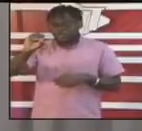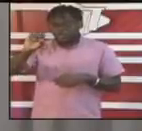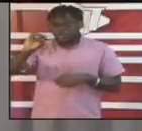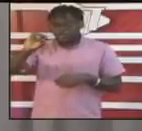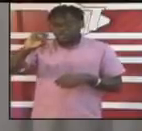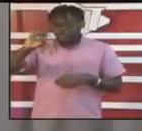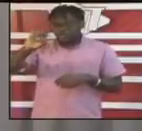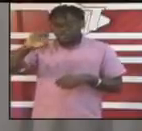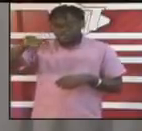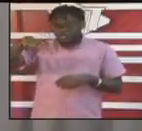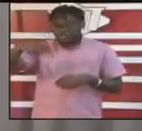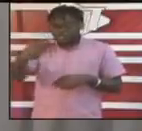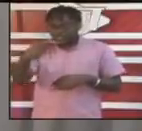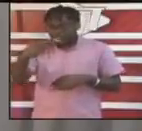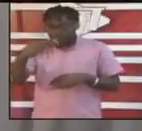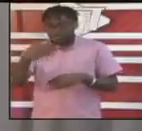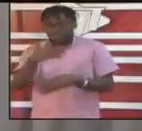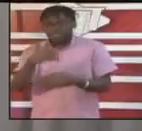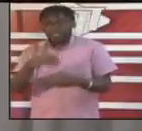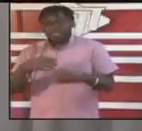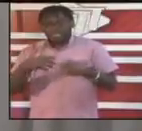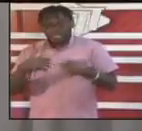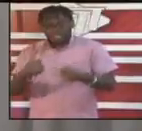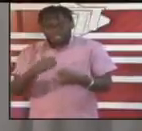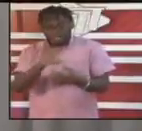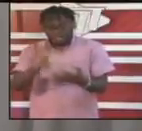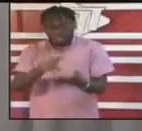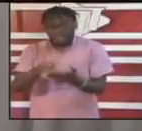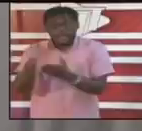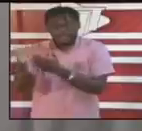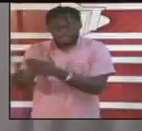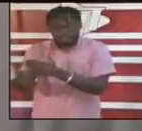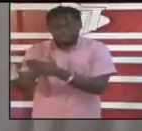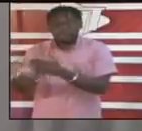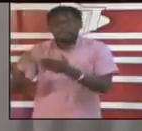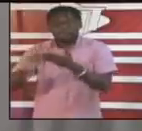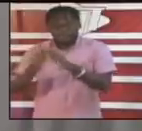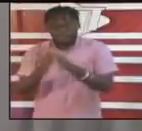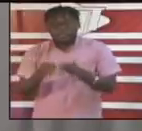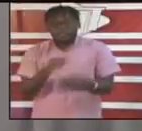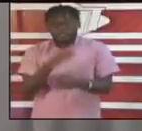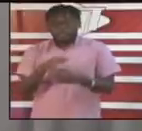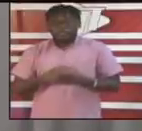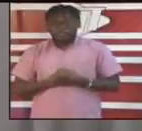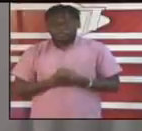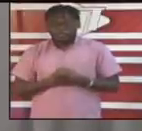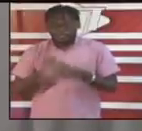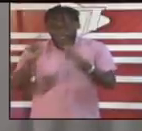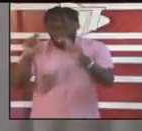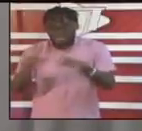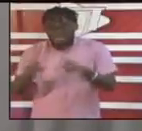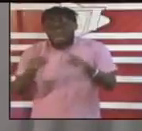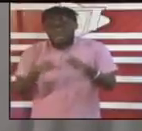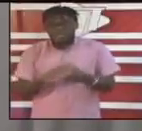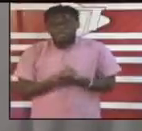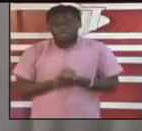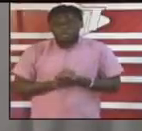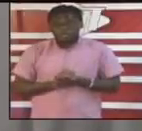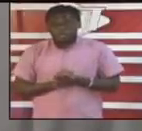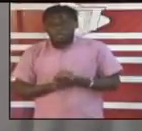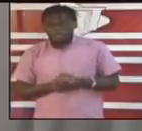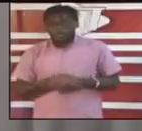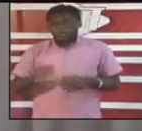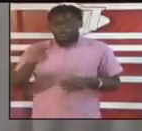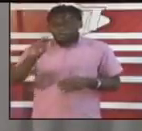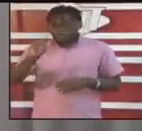County, Shoguana's Accident and Emergency at County Caroni, Mayaro District Health Facility in Nariva Mayaro.